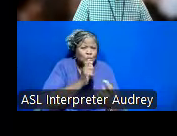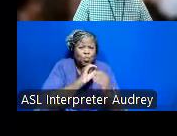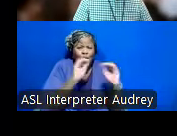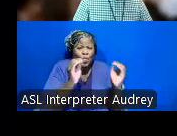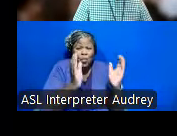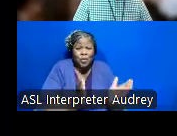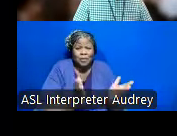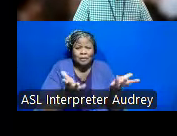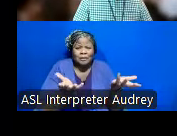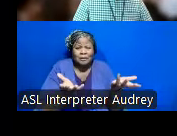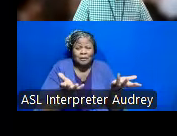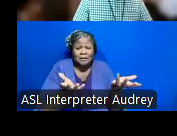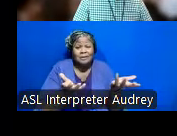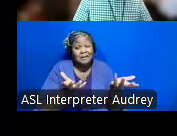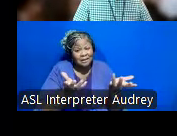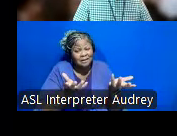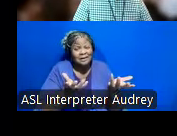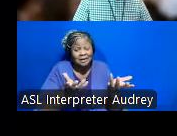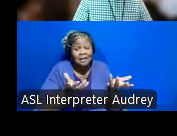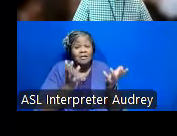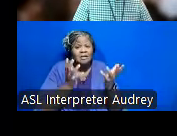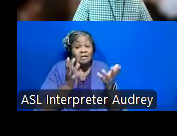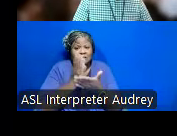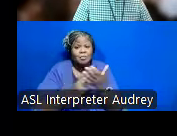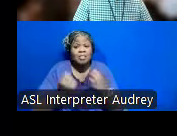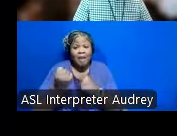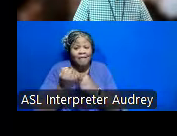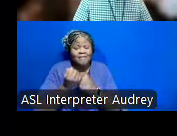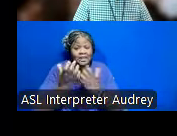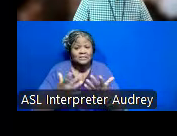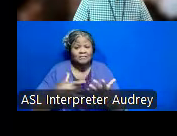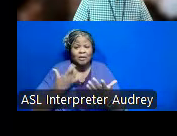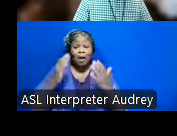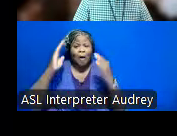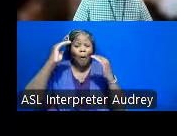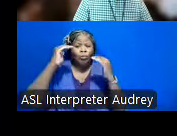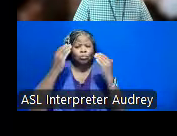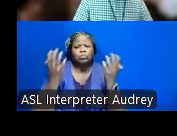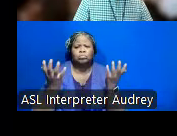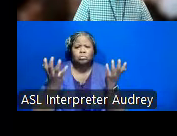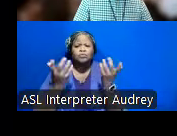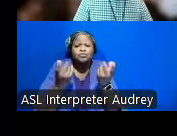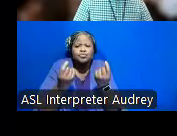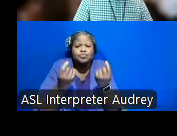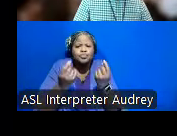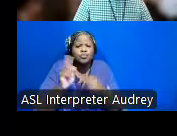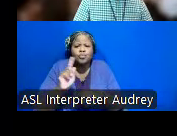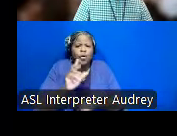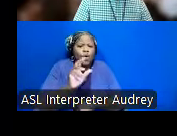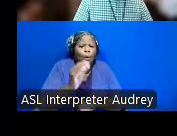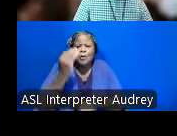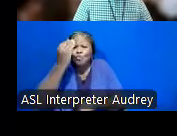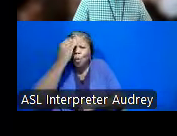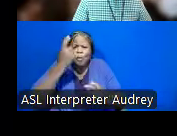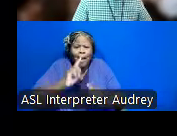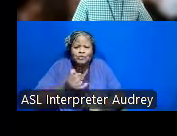was really left some advocates we talked to feeling sort of hopeless, not knowing where to go when they knew that something was happening